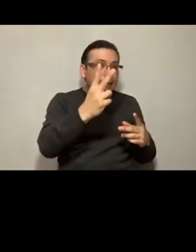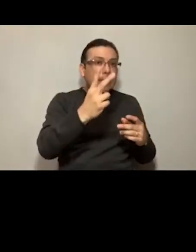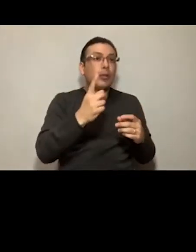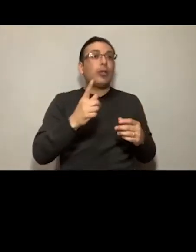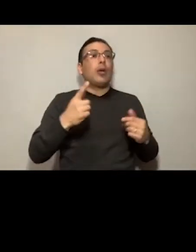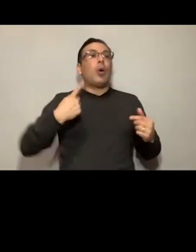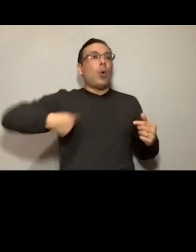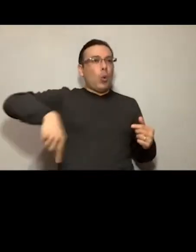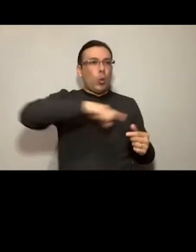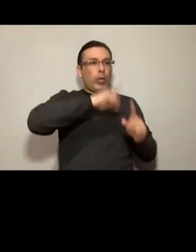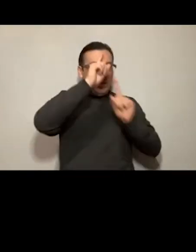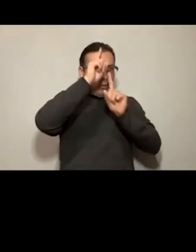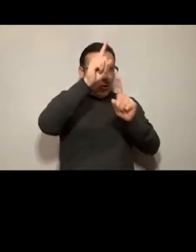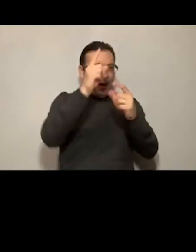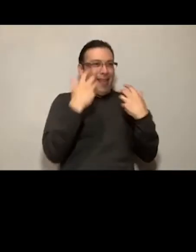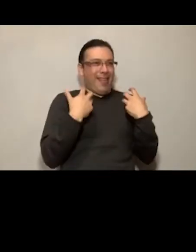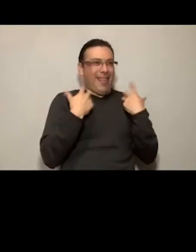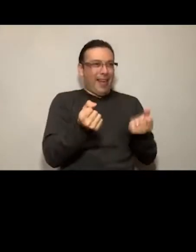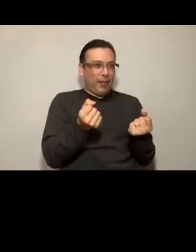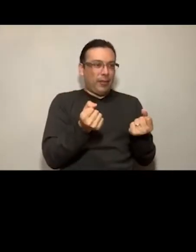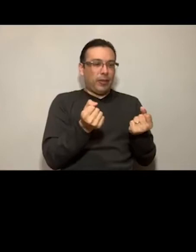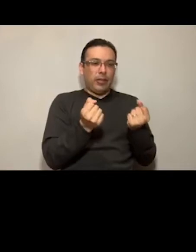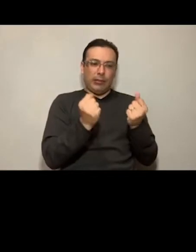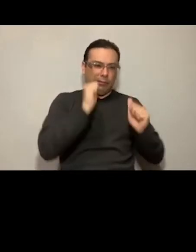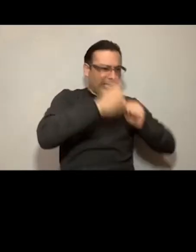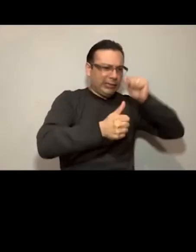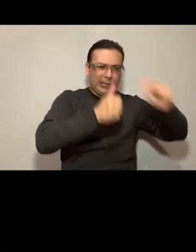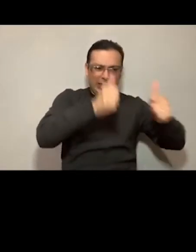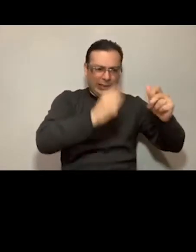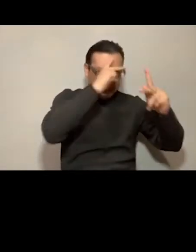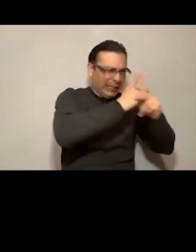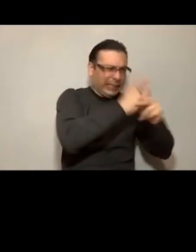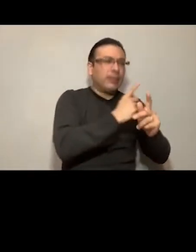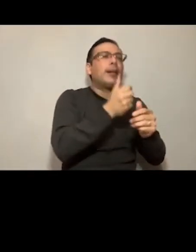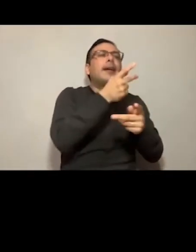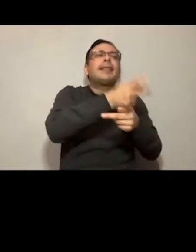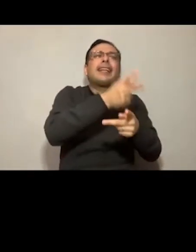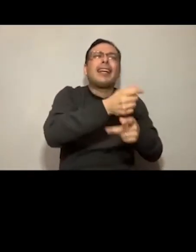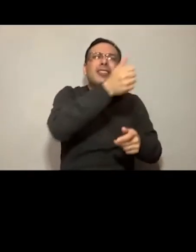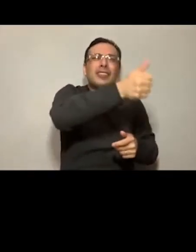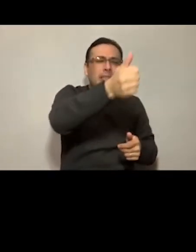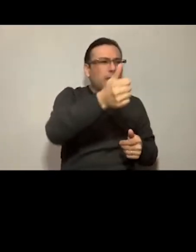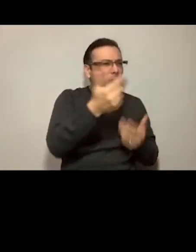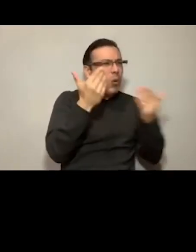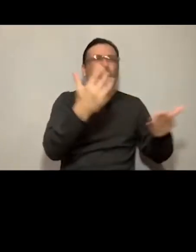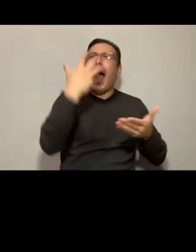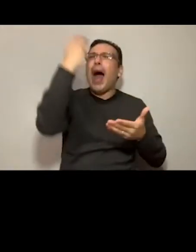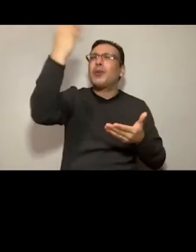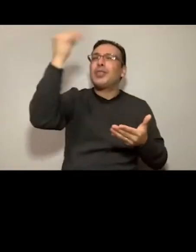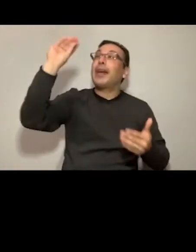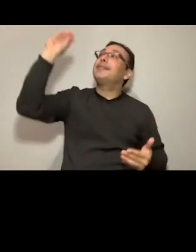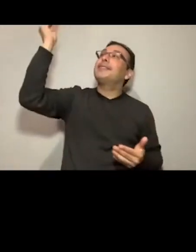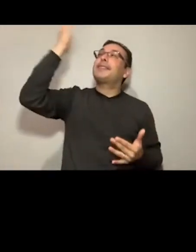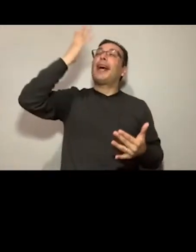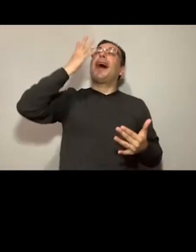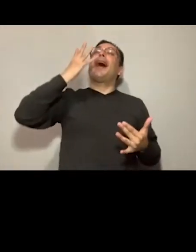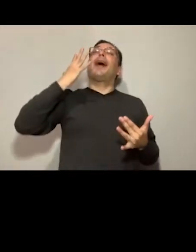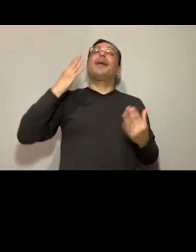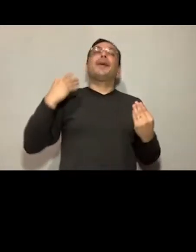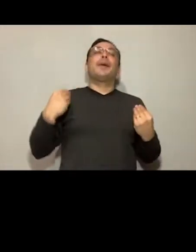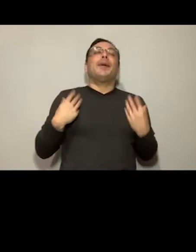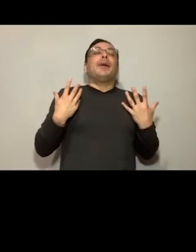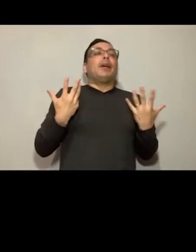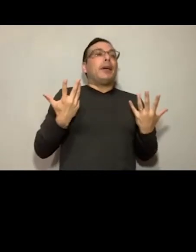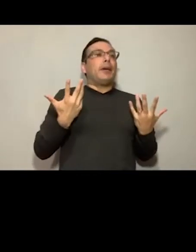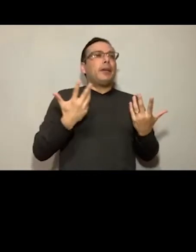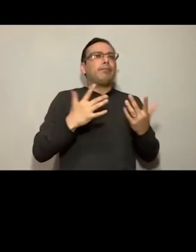when we do enter into those settings. So please make sure that you're taking care of yourselves. Get outside, get some sun, call